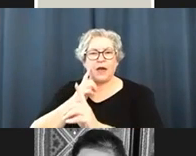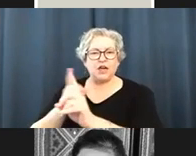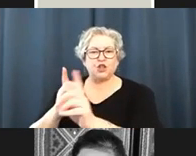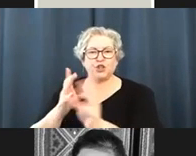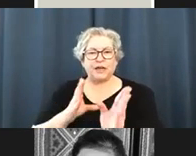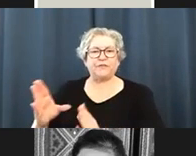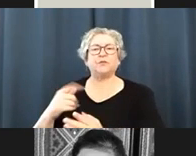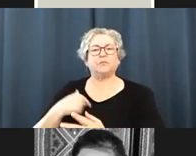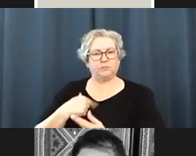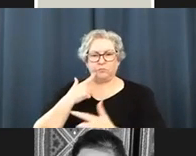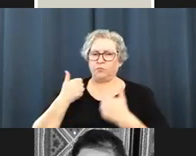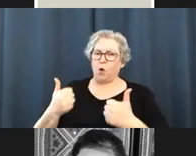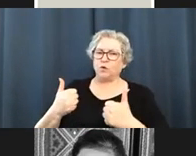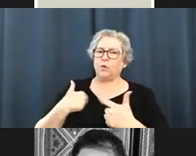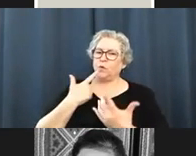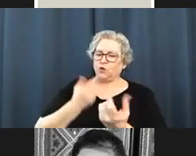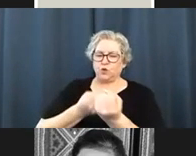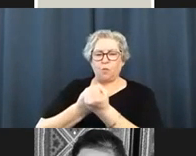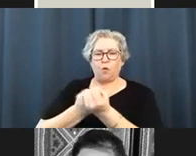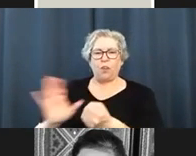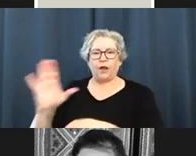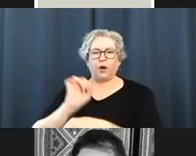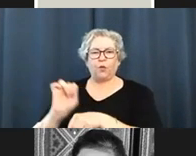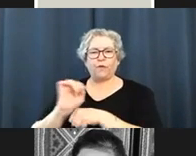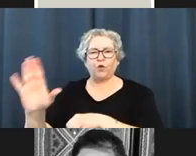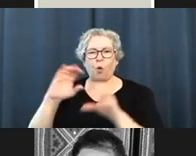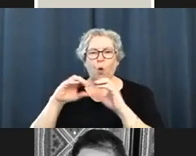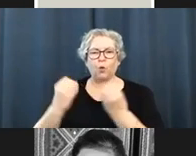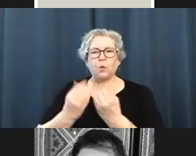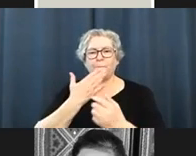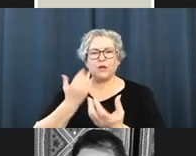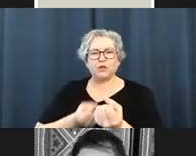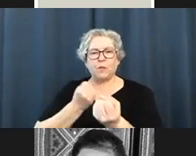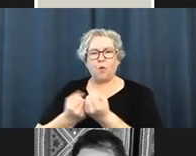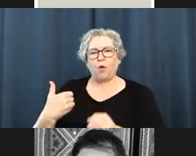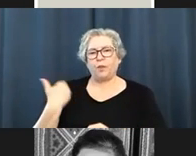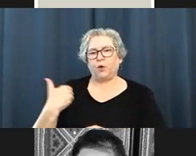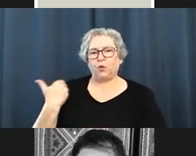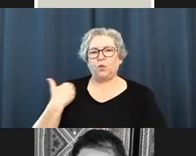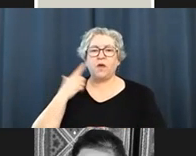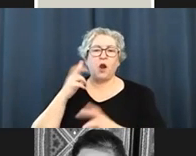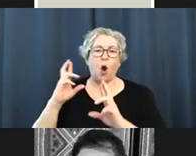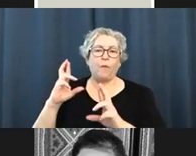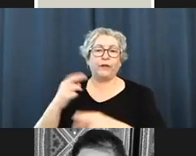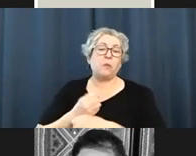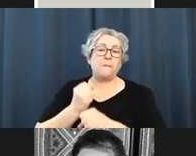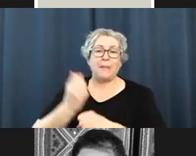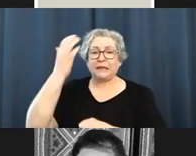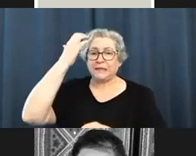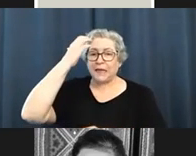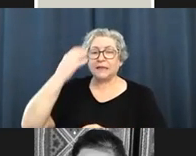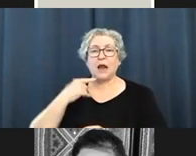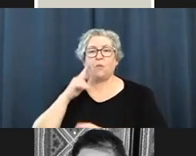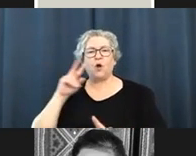want to really support the work of your organization to best support youth, and hopefully it will make sense. Then we're going to look at